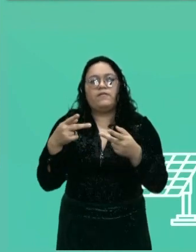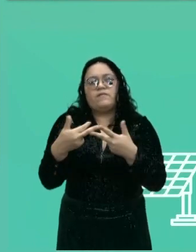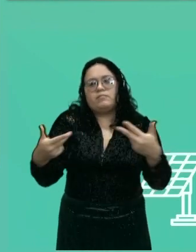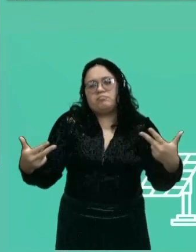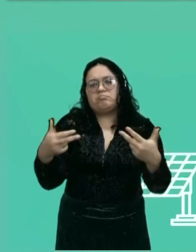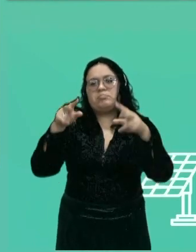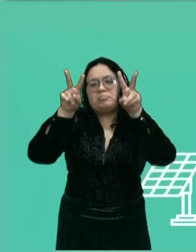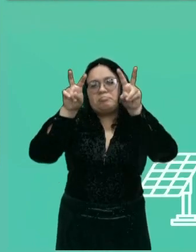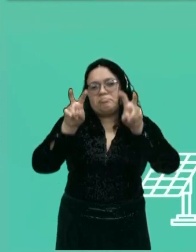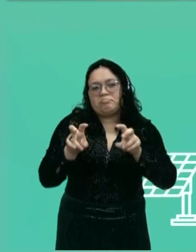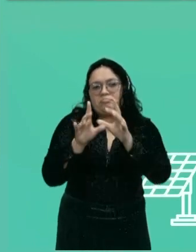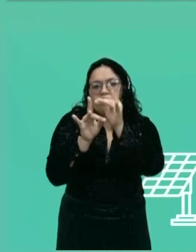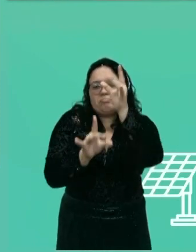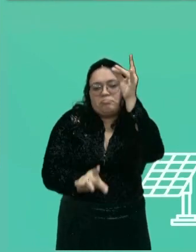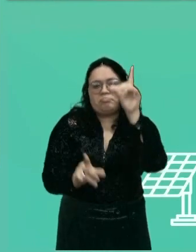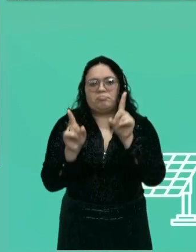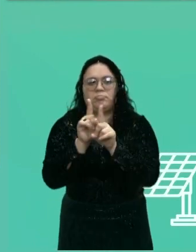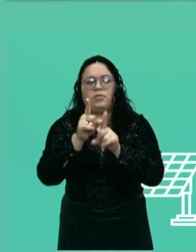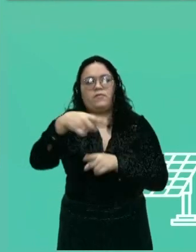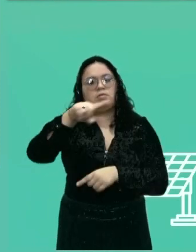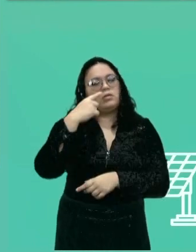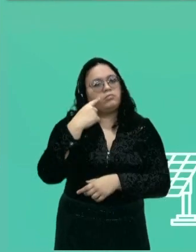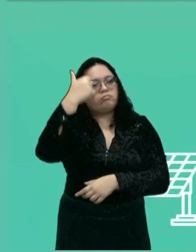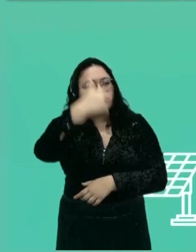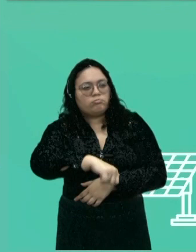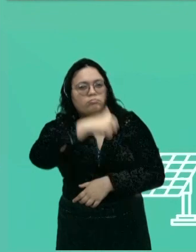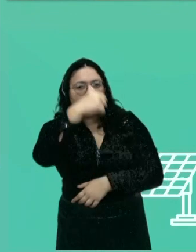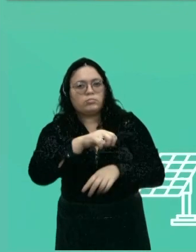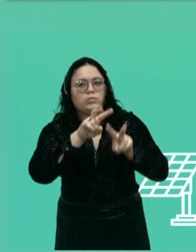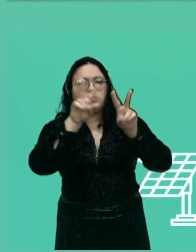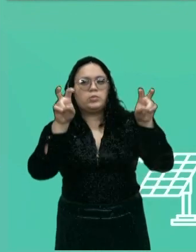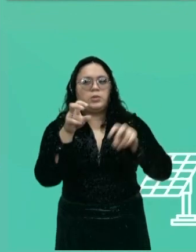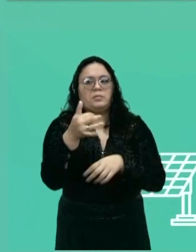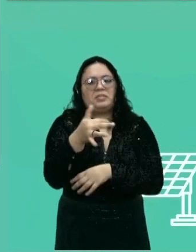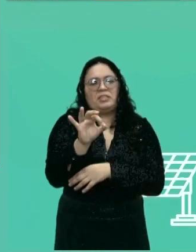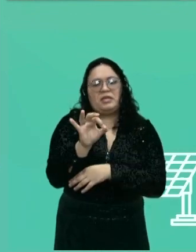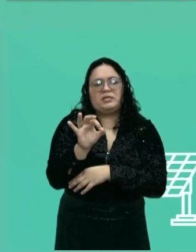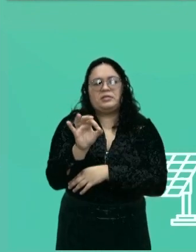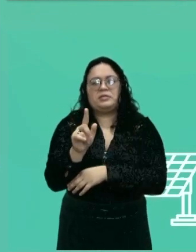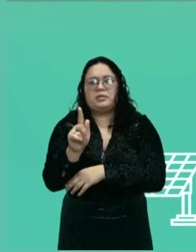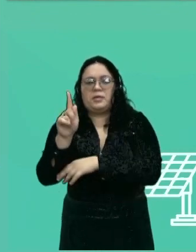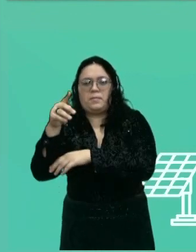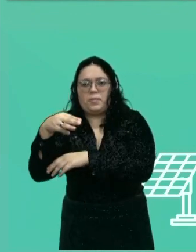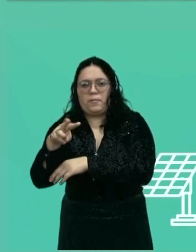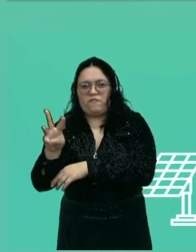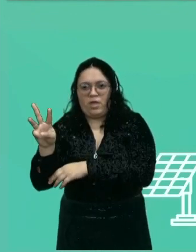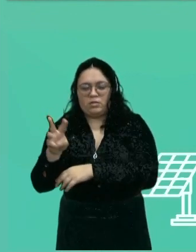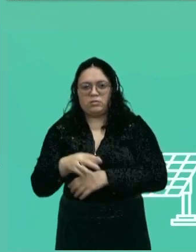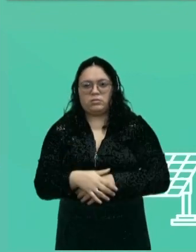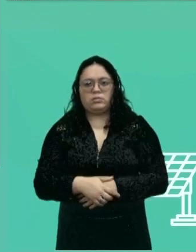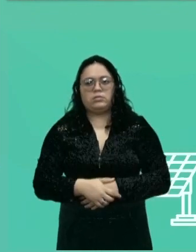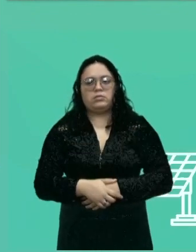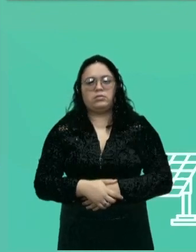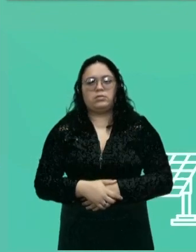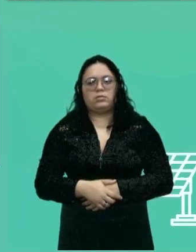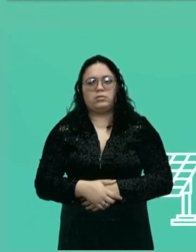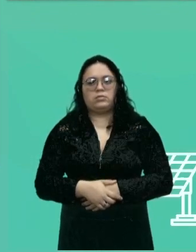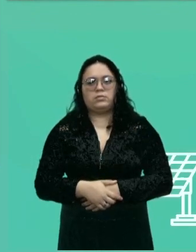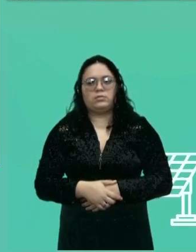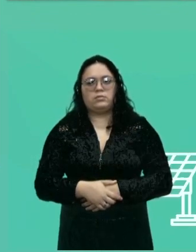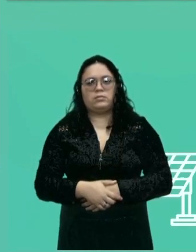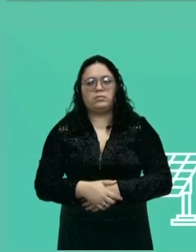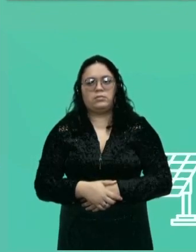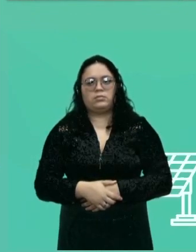at the ambition of 10 gigawatt, this is supported by an actual pipeline of 20 gigawatt of potential low carbon hydrogen